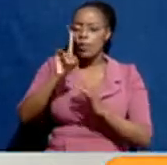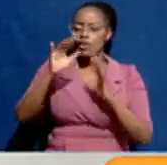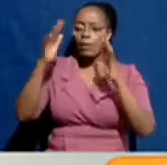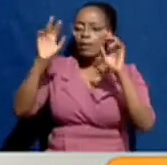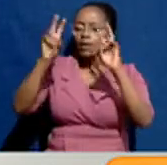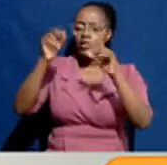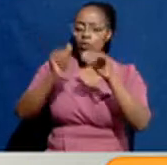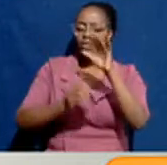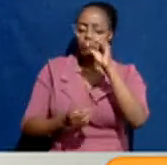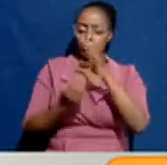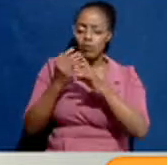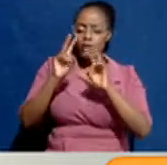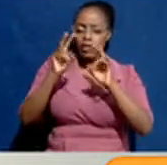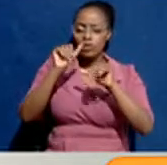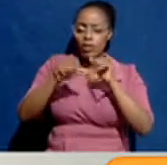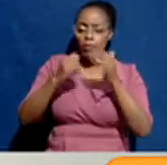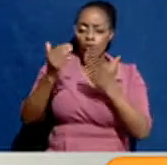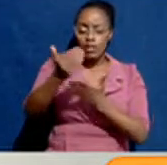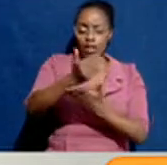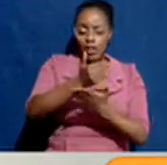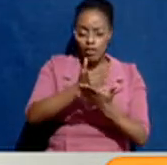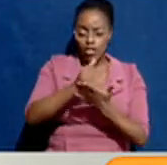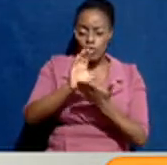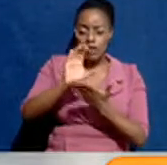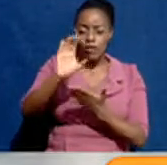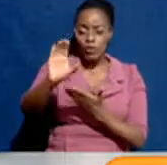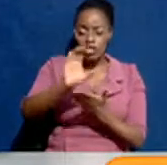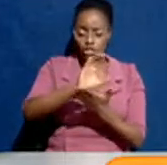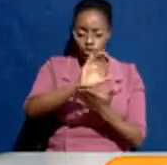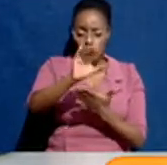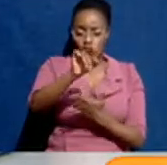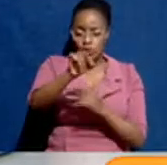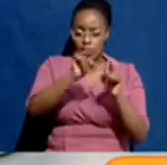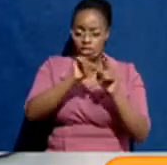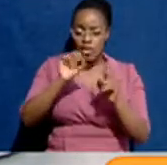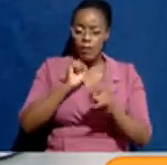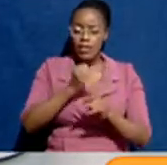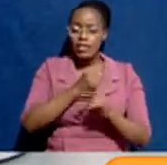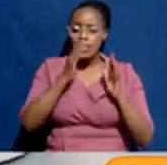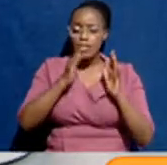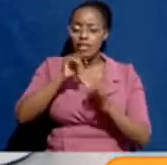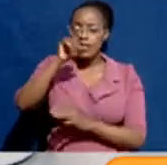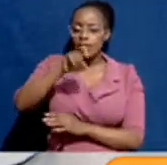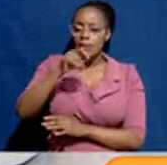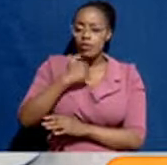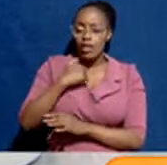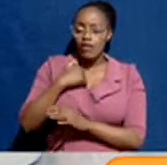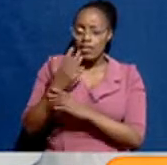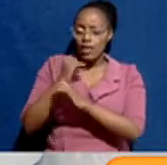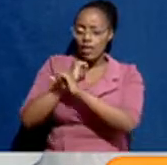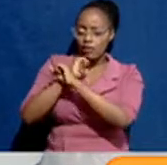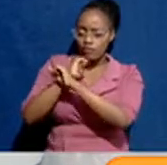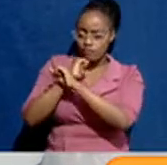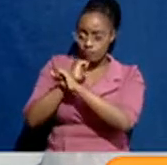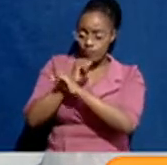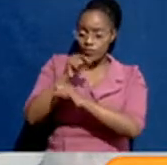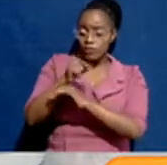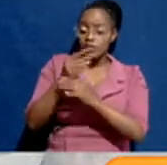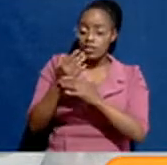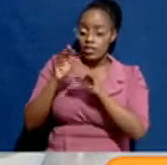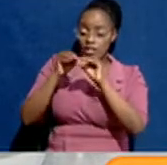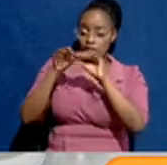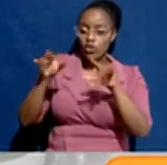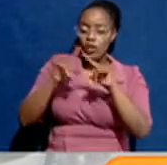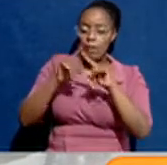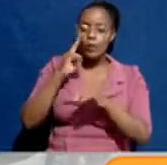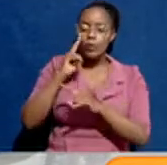that is coming out is this issue of revenue allocation. And you as the Senate were supposed to be the safeguards of devolution. But